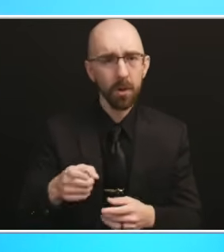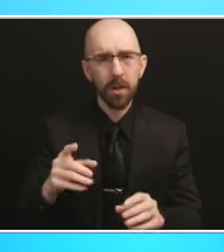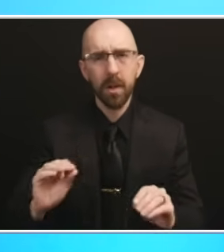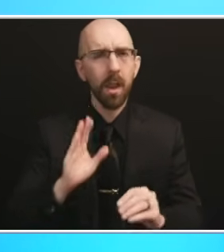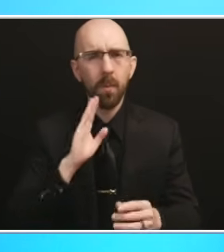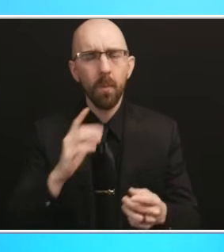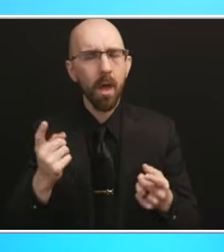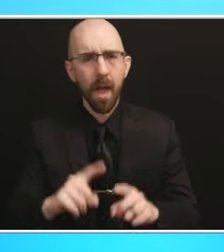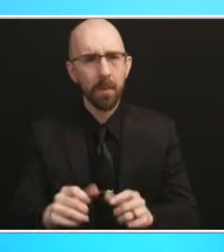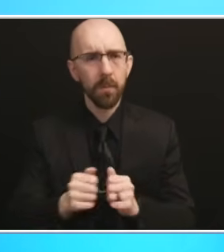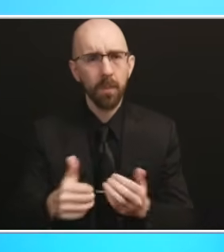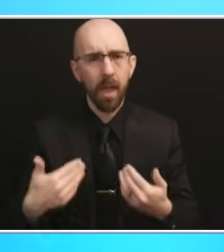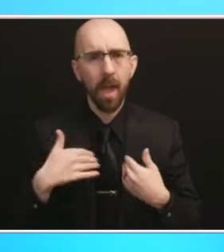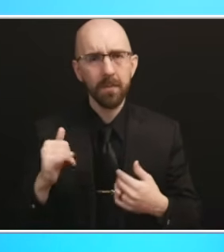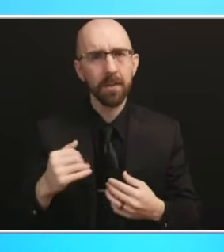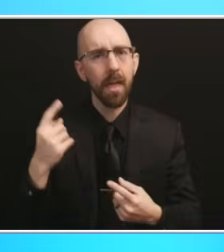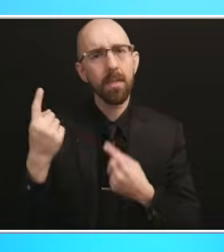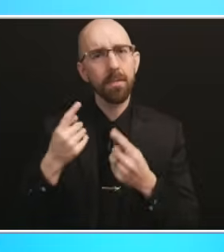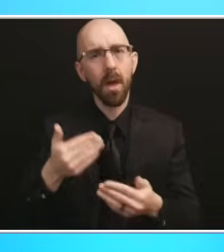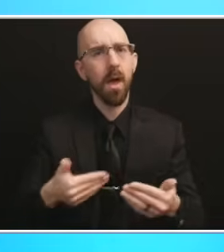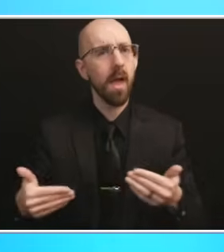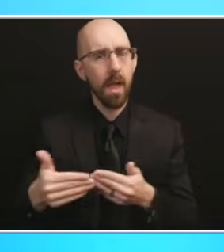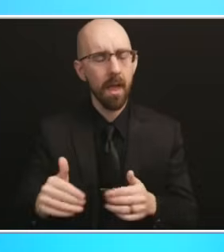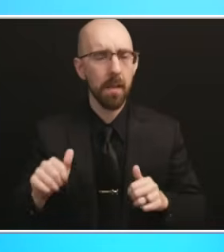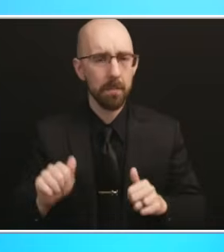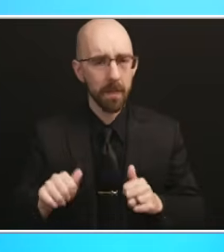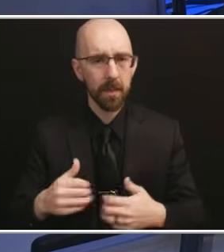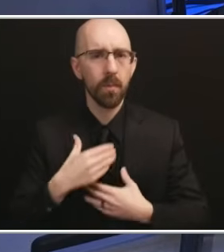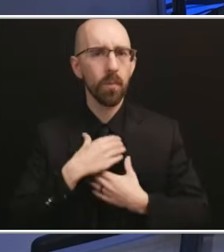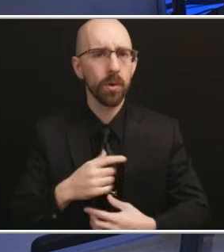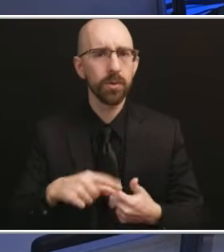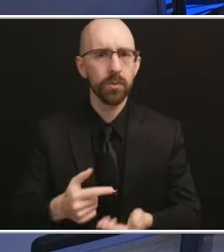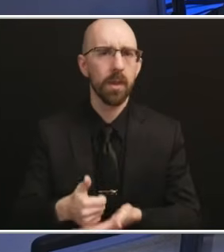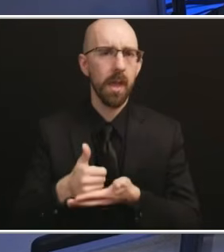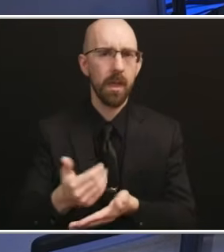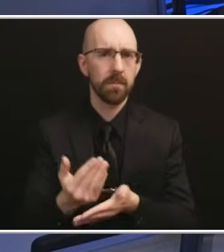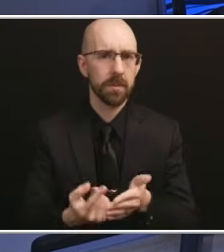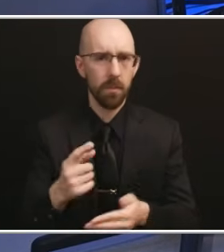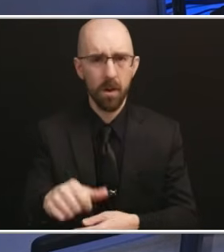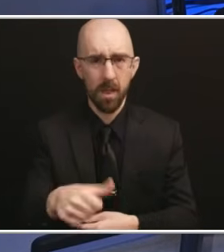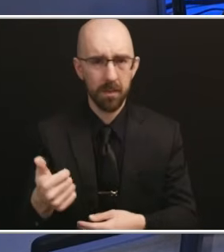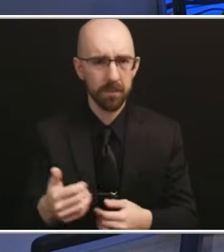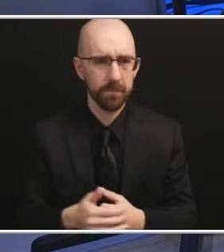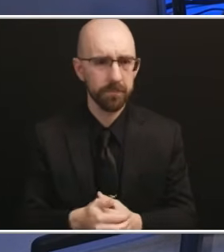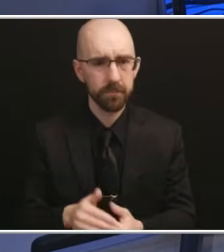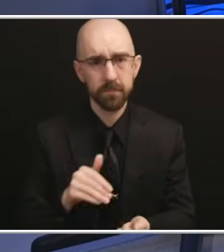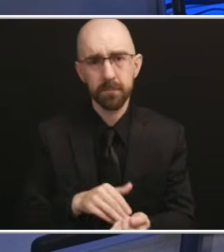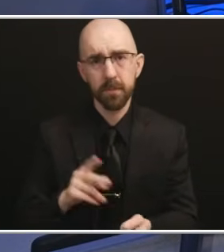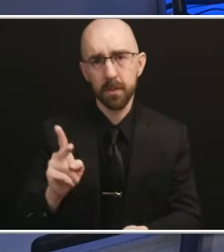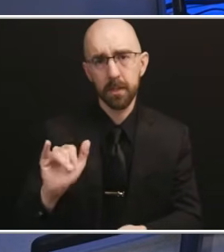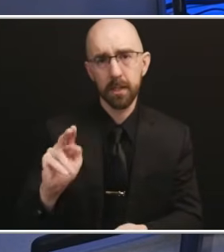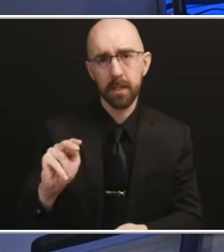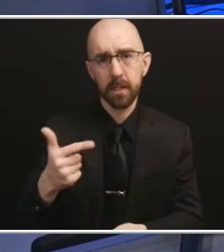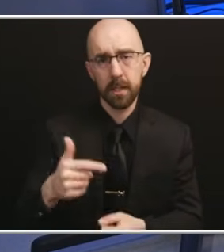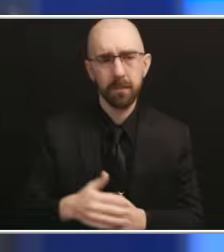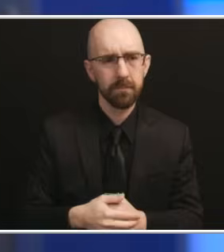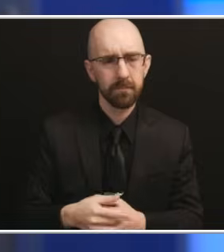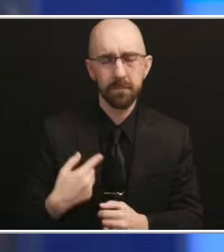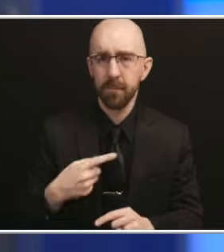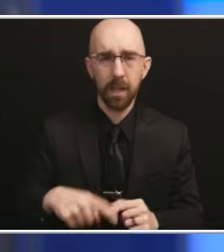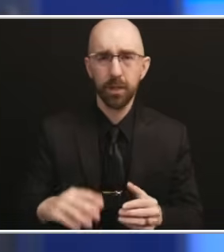having that forethought and ability and wish to help someone else. Dr. King? I couldn't have said it any better.